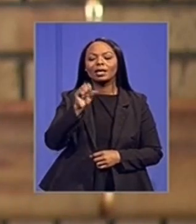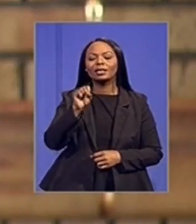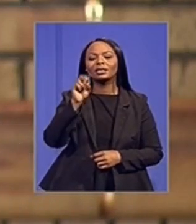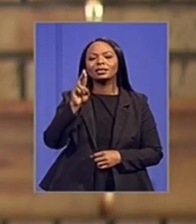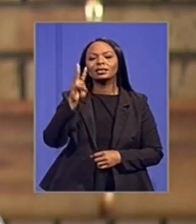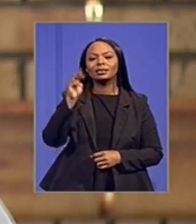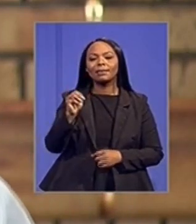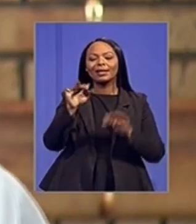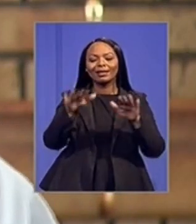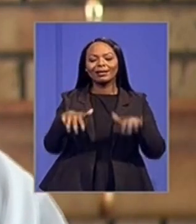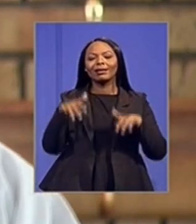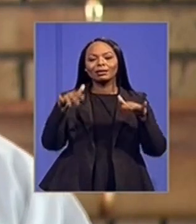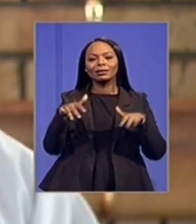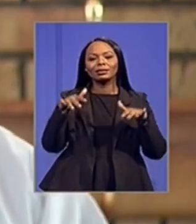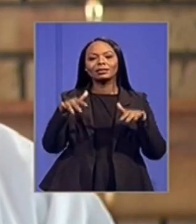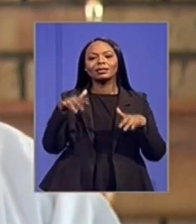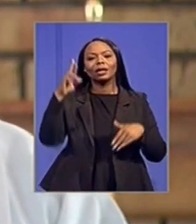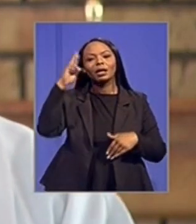us,